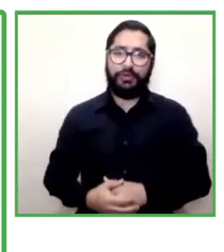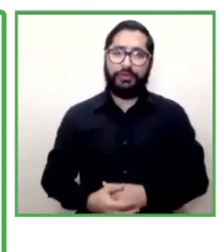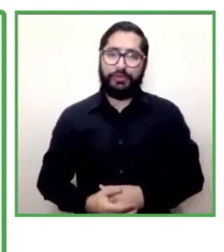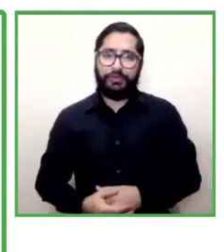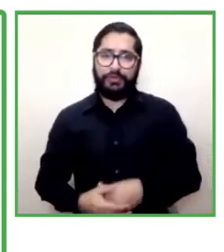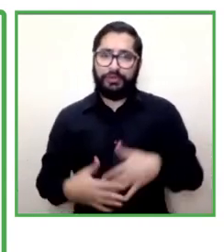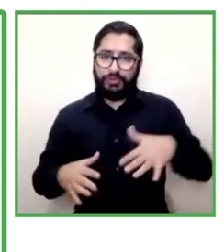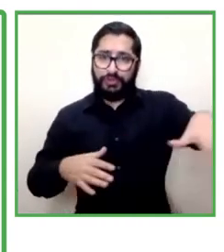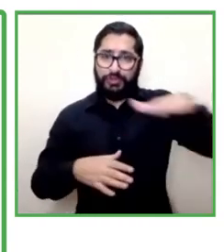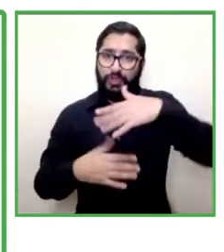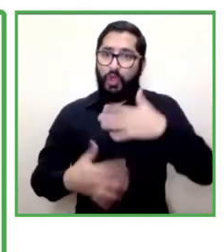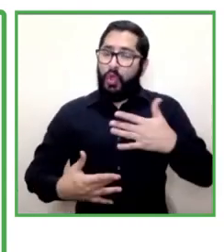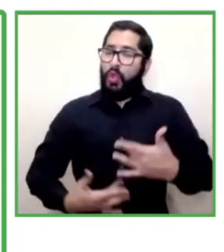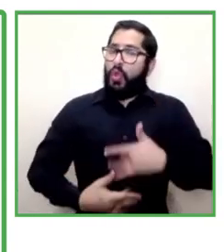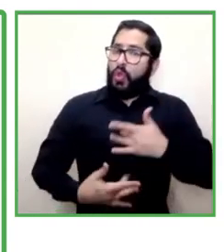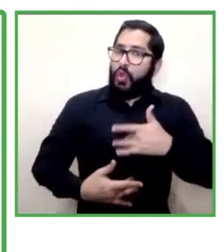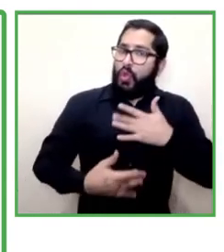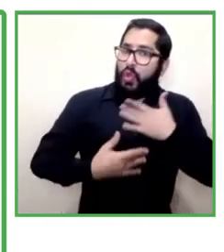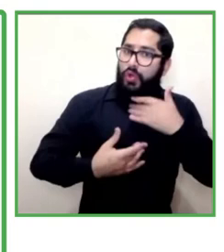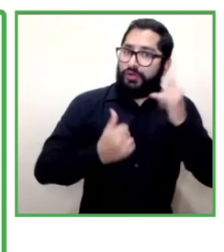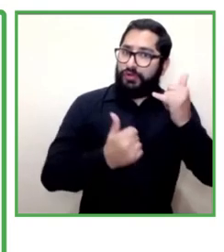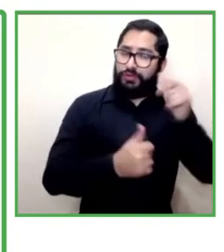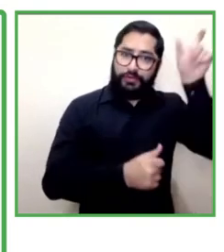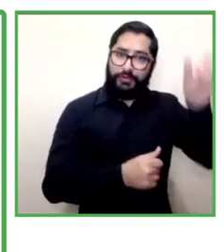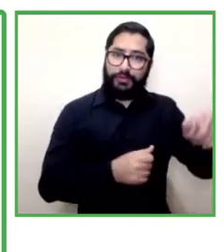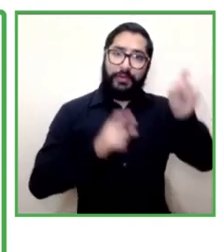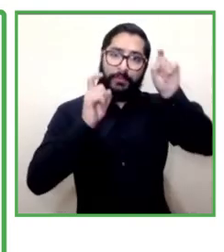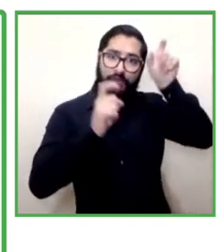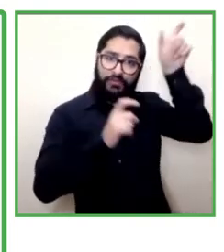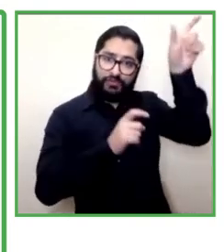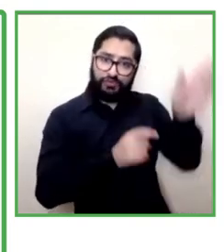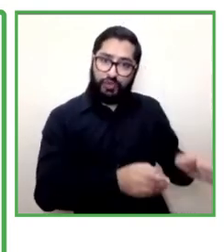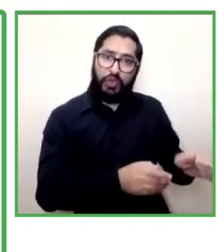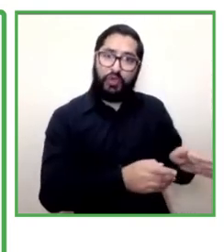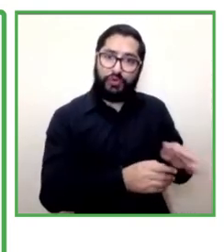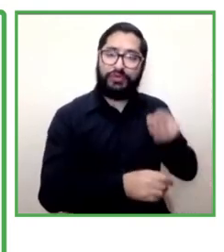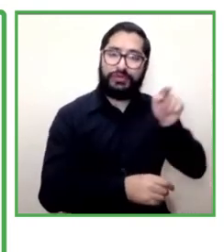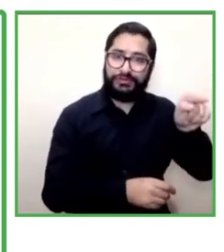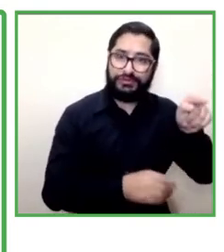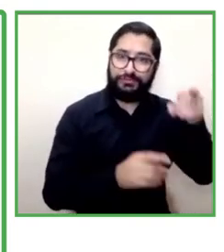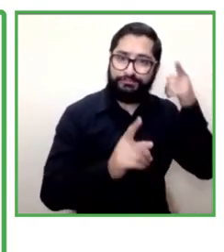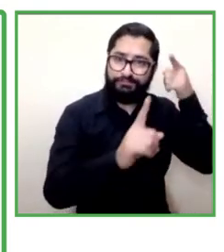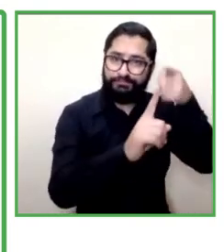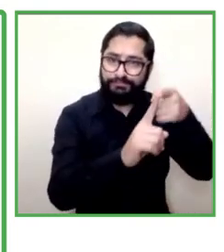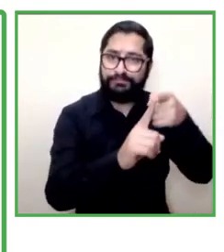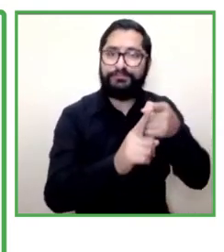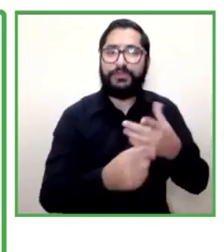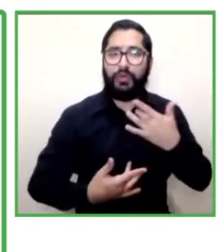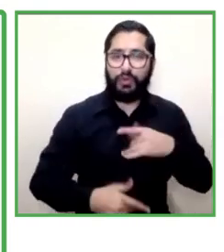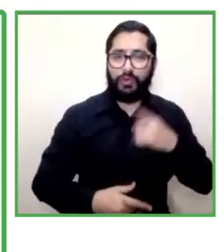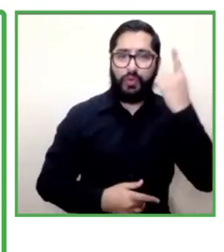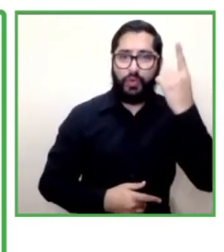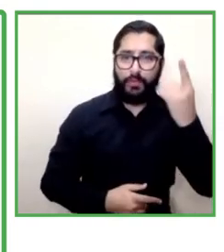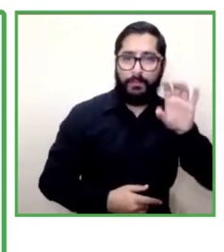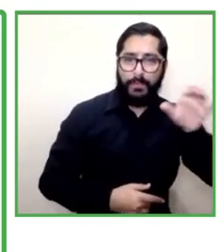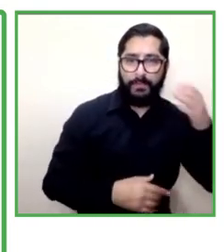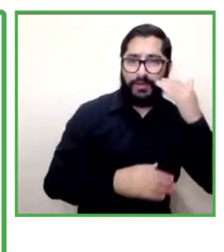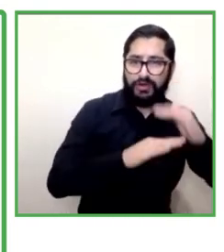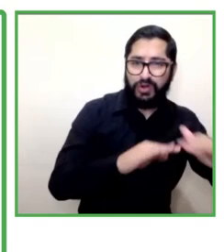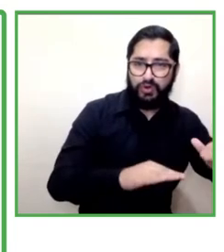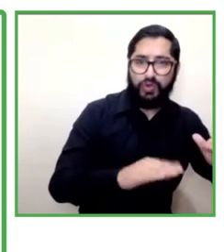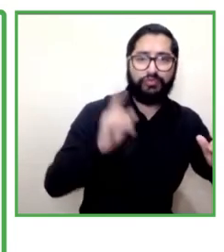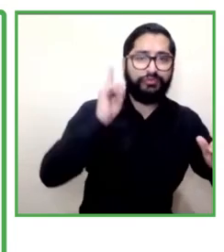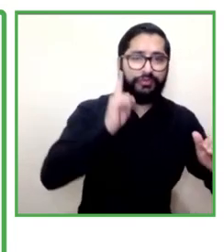our heart. And a parent to a deaf child says that this is exactly what she has been looking for as a mom to her family.